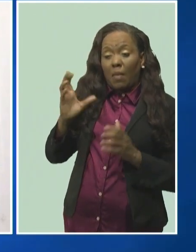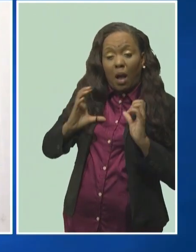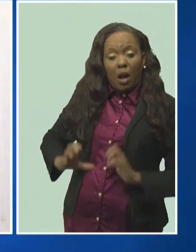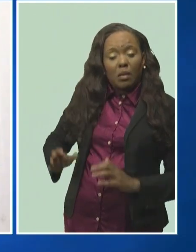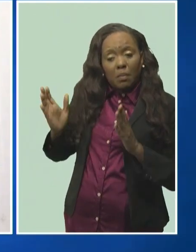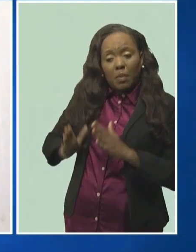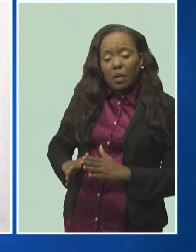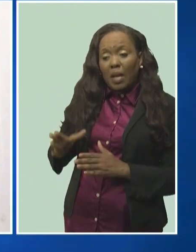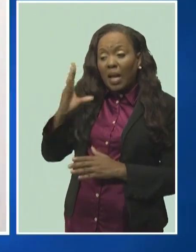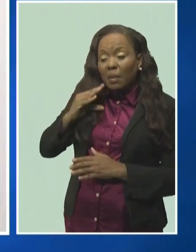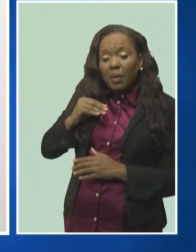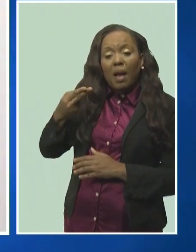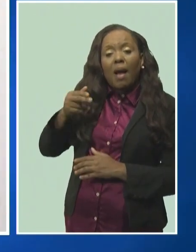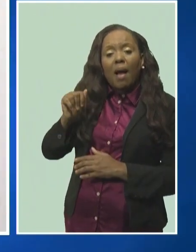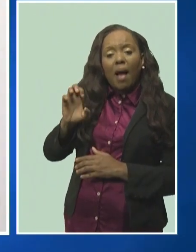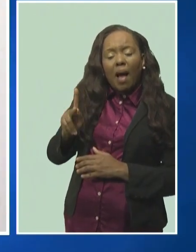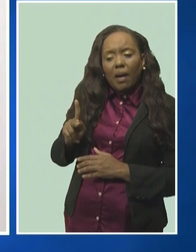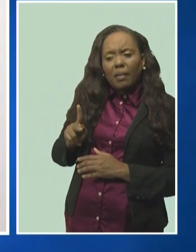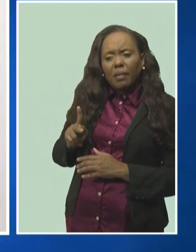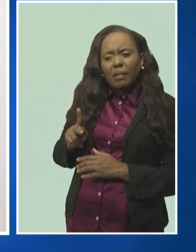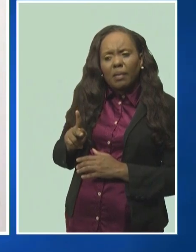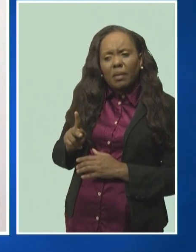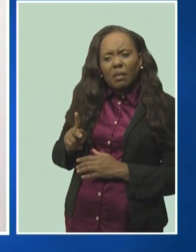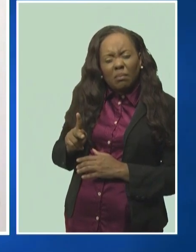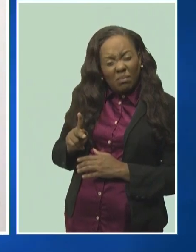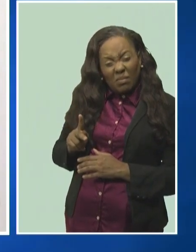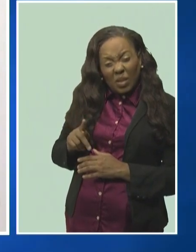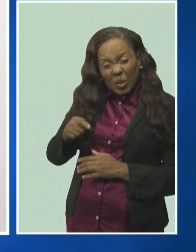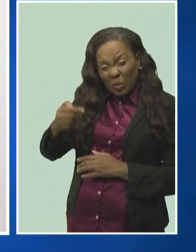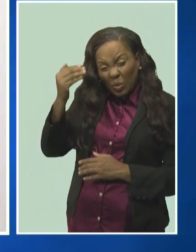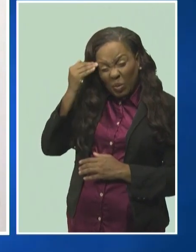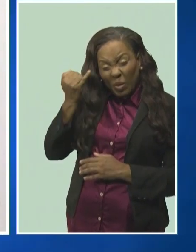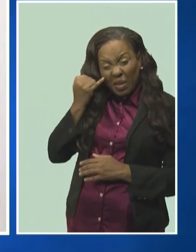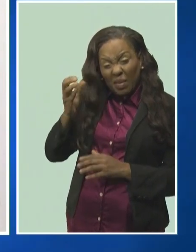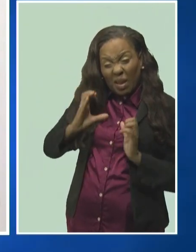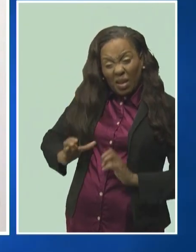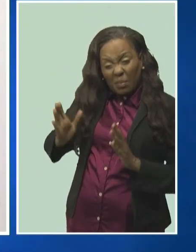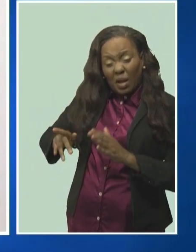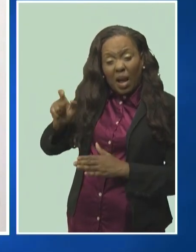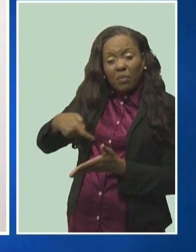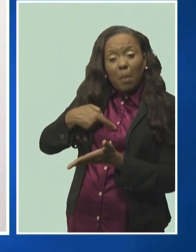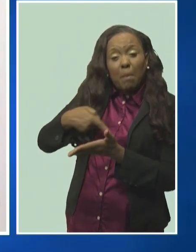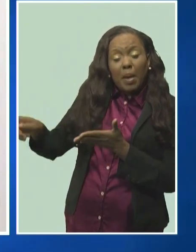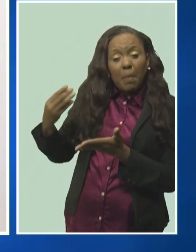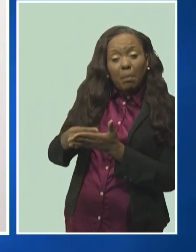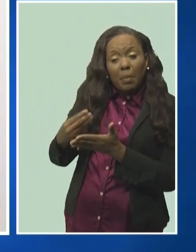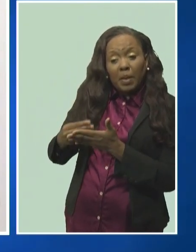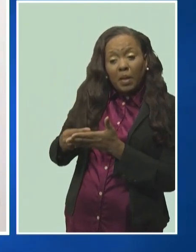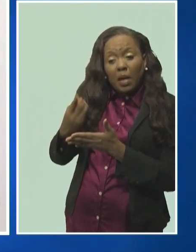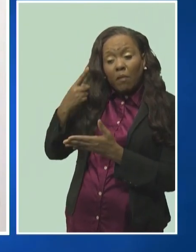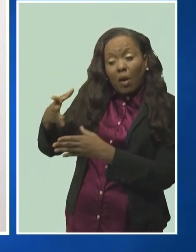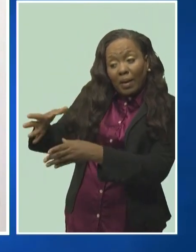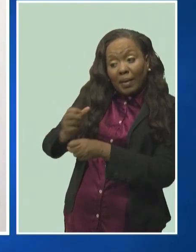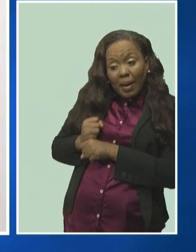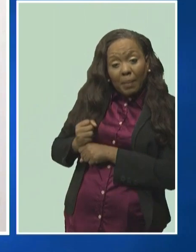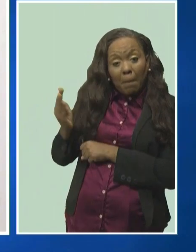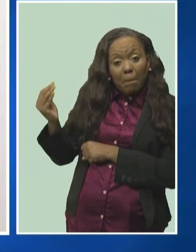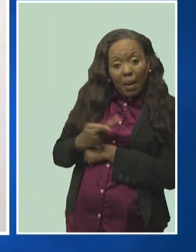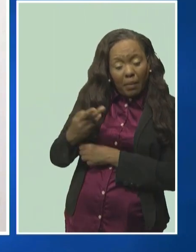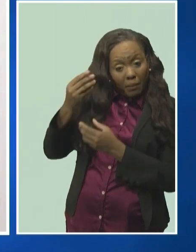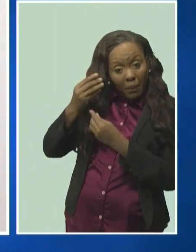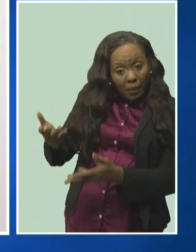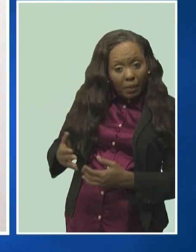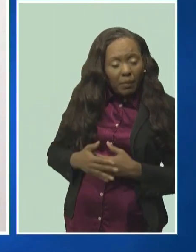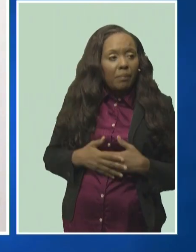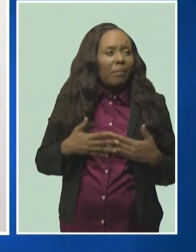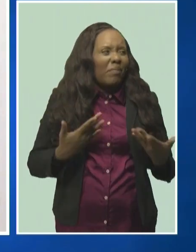recommend they don't. And in many situations, we have been trying to encourage companies, like what was said in the hosted anti-money laundering and